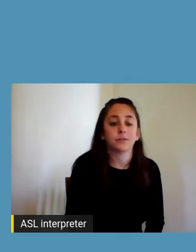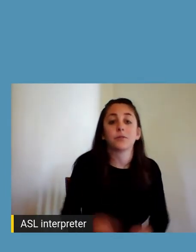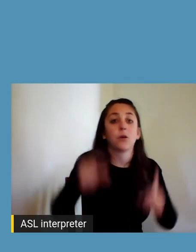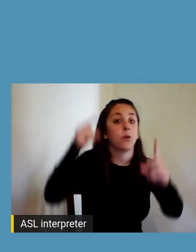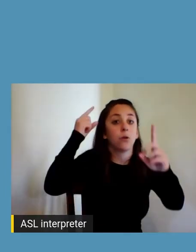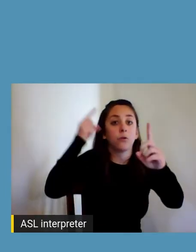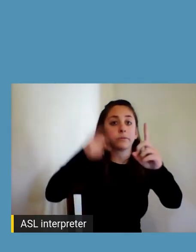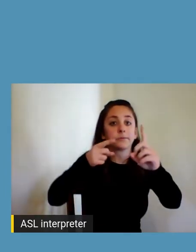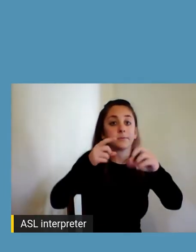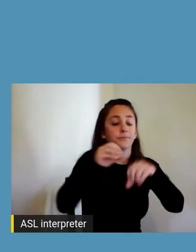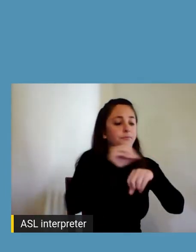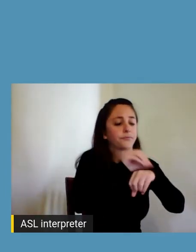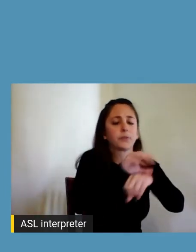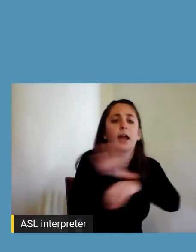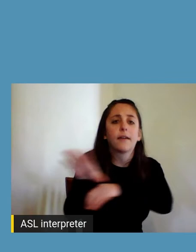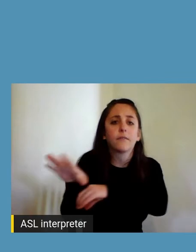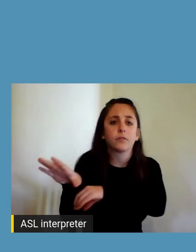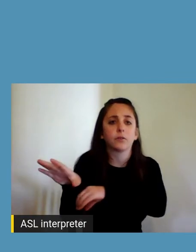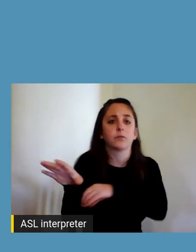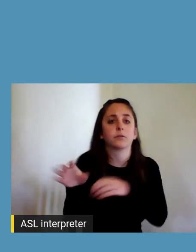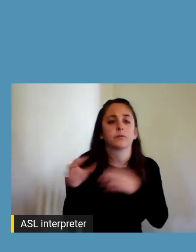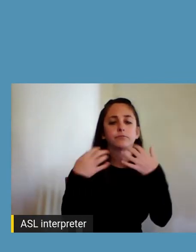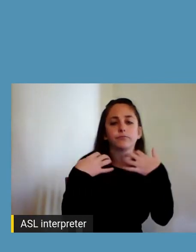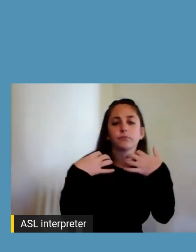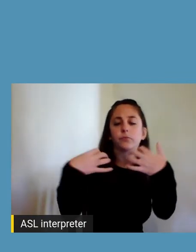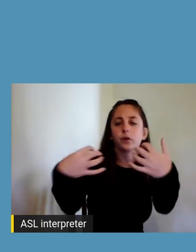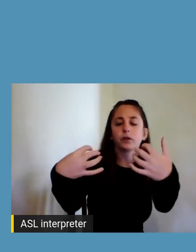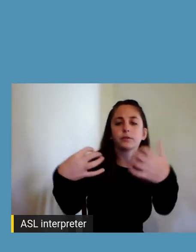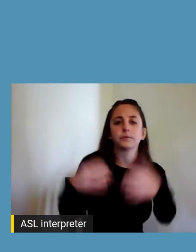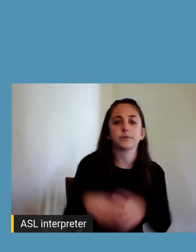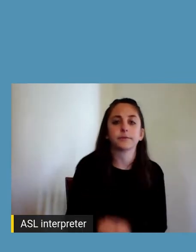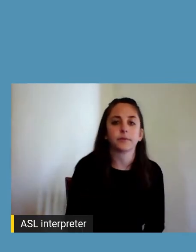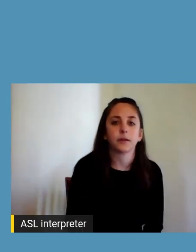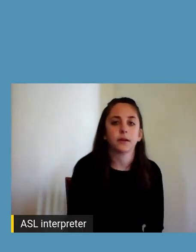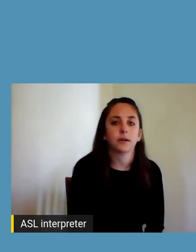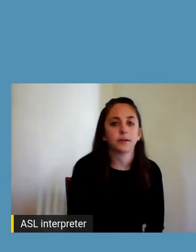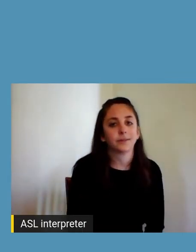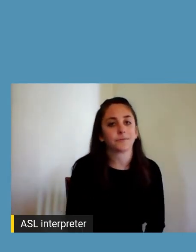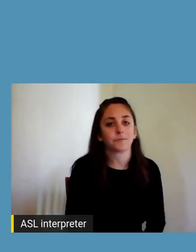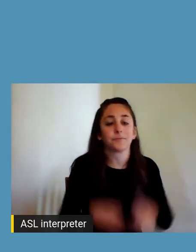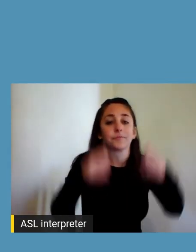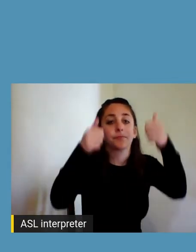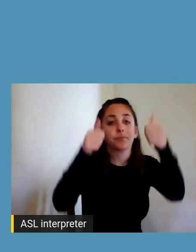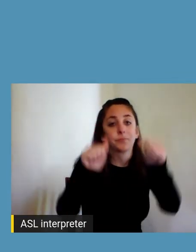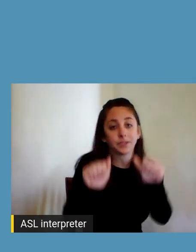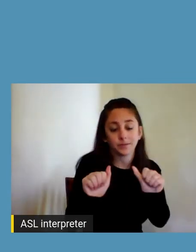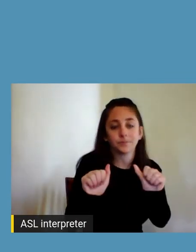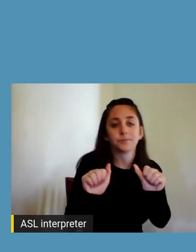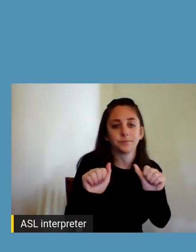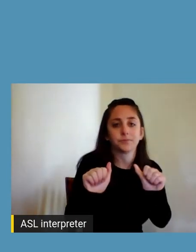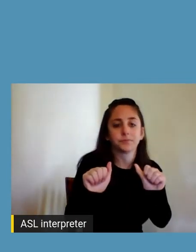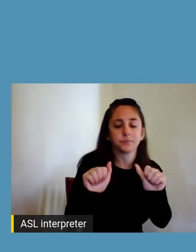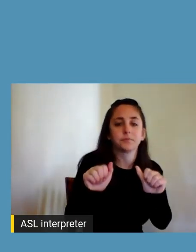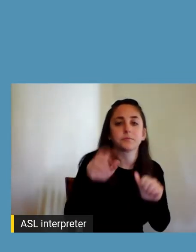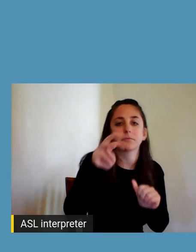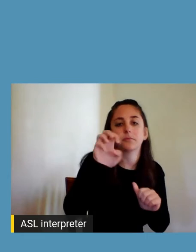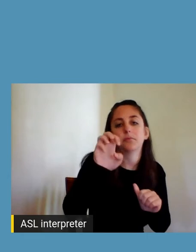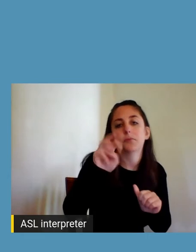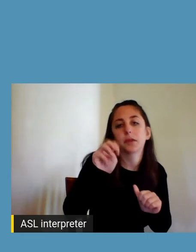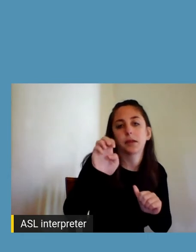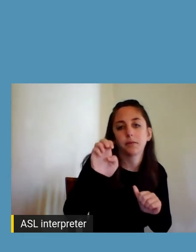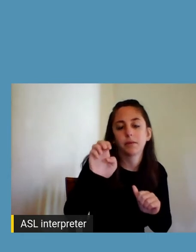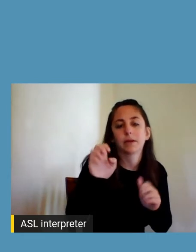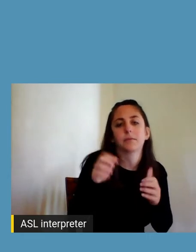how your audience sees you in this example. How you do this is by posting memes. So that is your implementation, your content strategy. And how